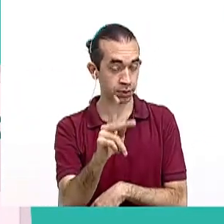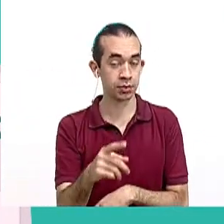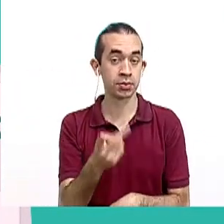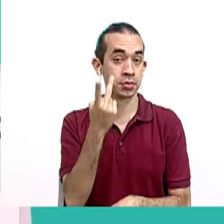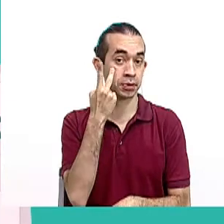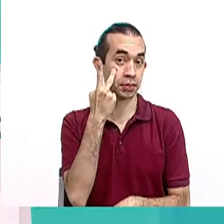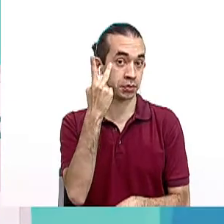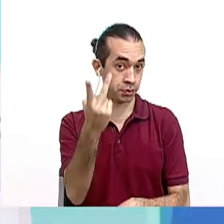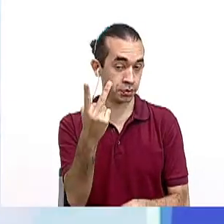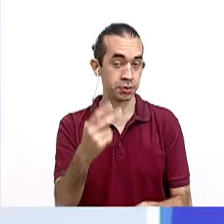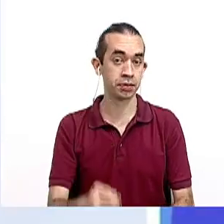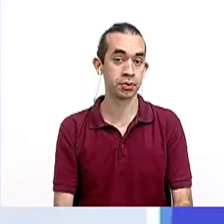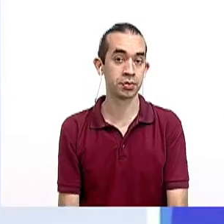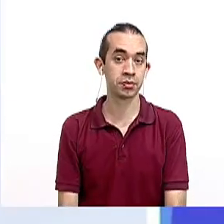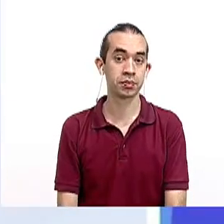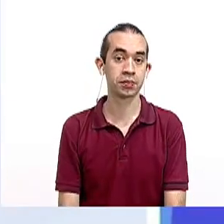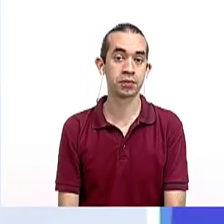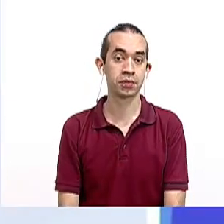see.